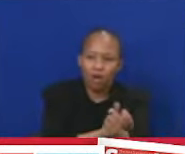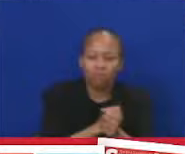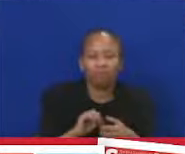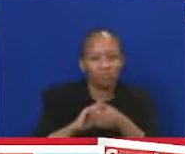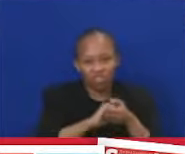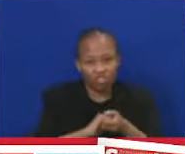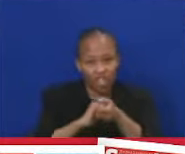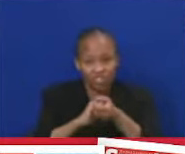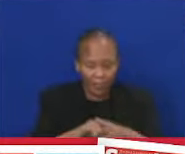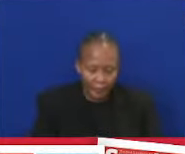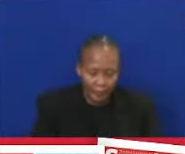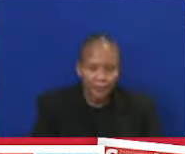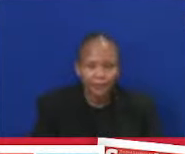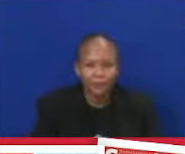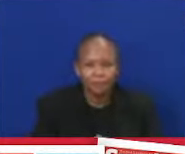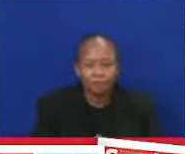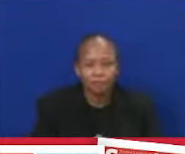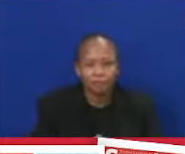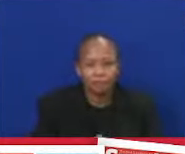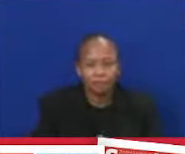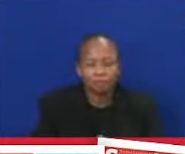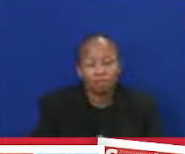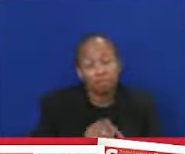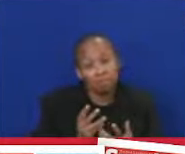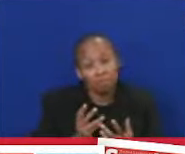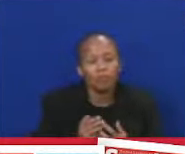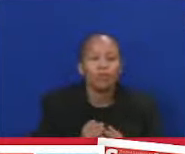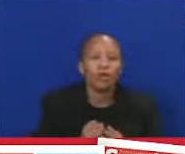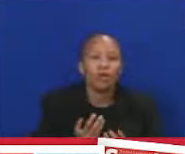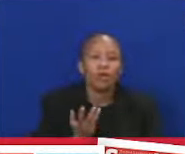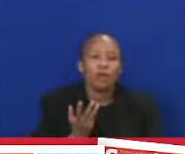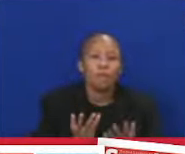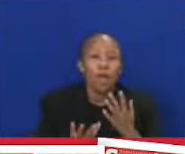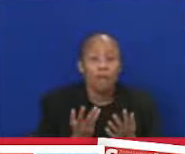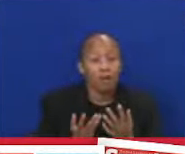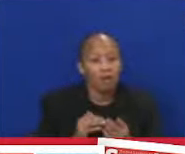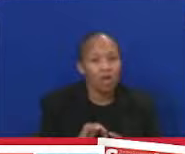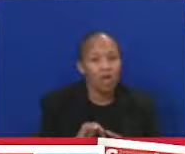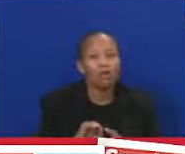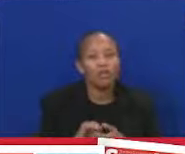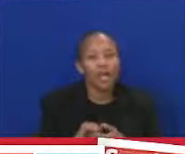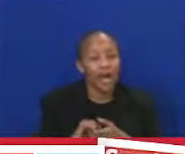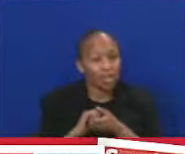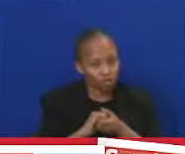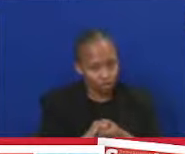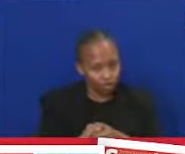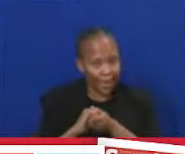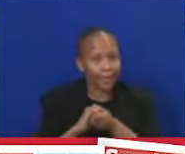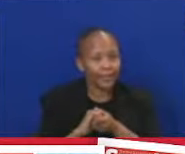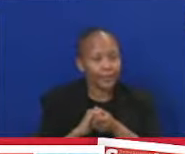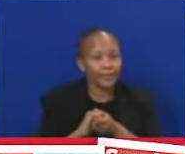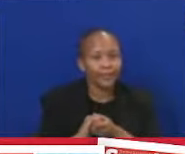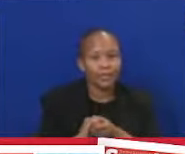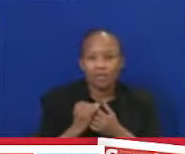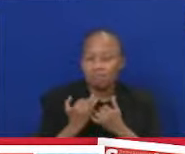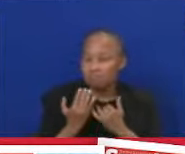And that maybe the associates that he had a fallout with might want to harm